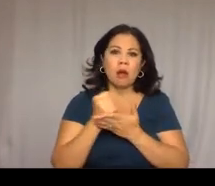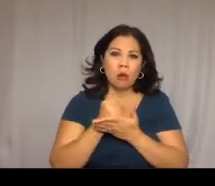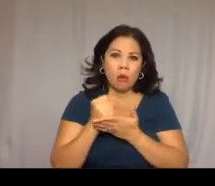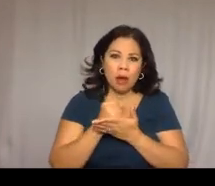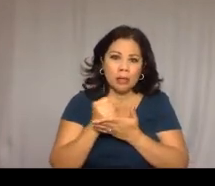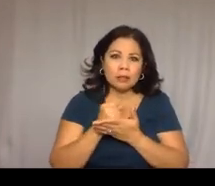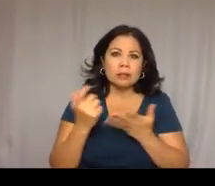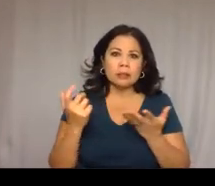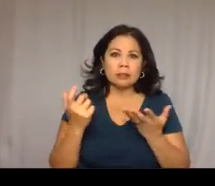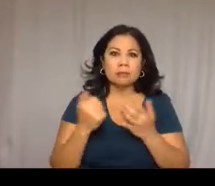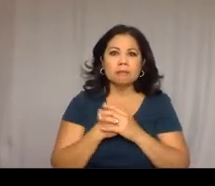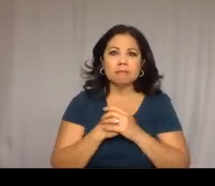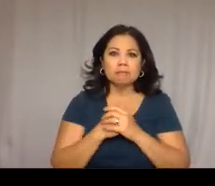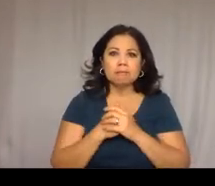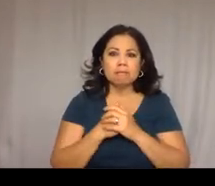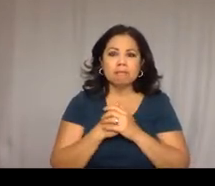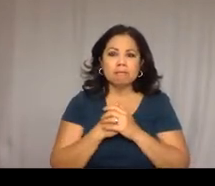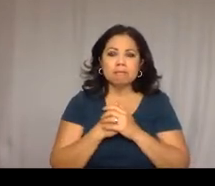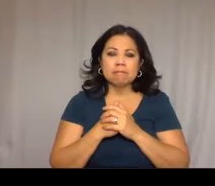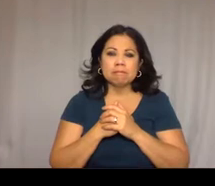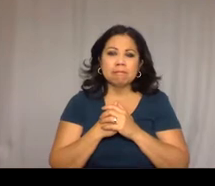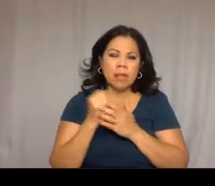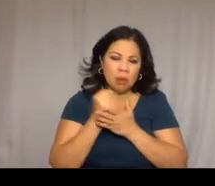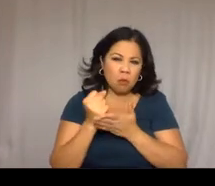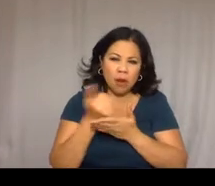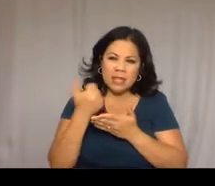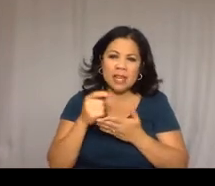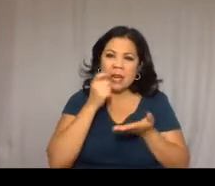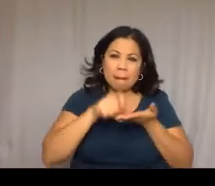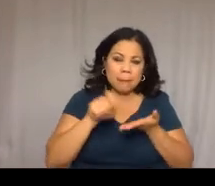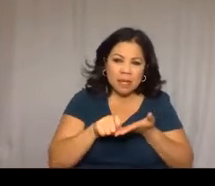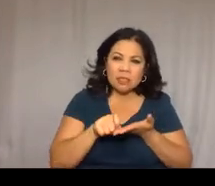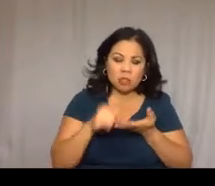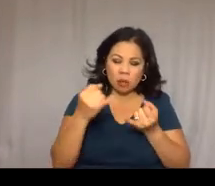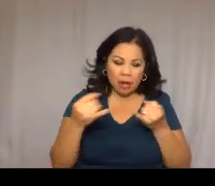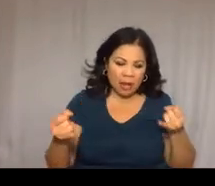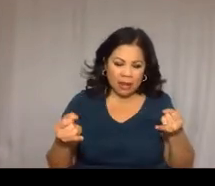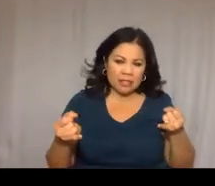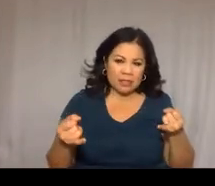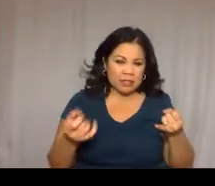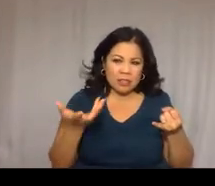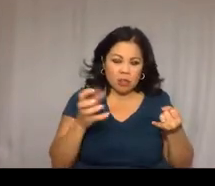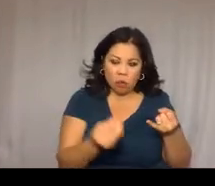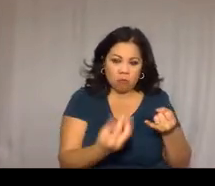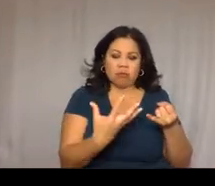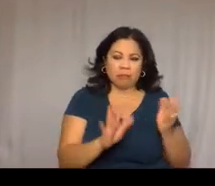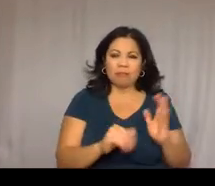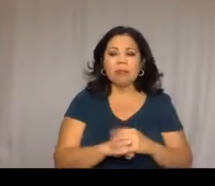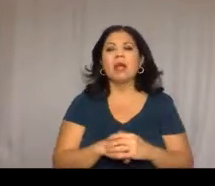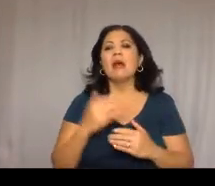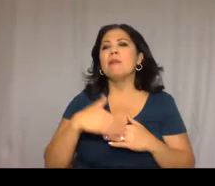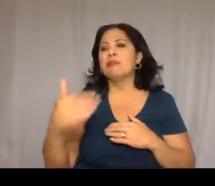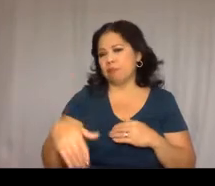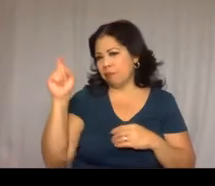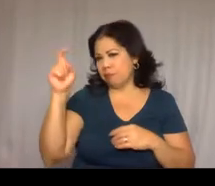lines that I don't like or that aren't covered with Sharpie, just to get those out of the way. All right. So the next thing you need to think